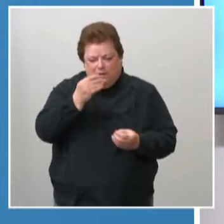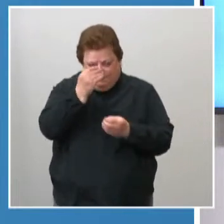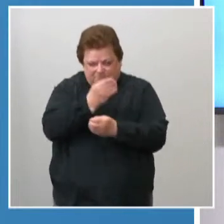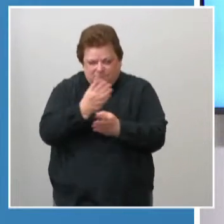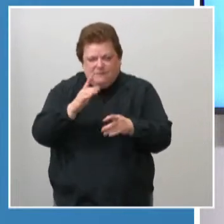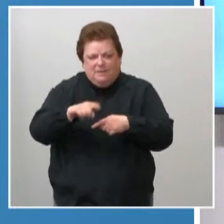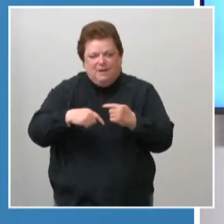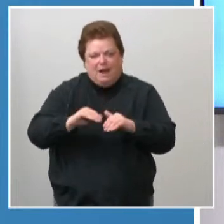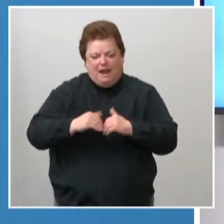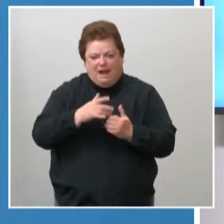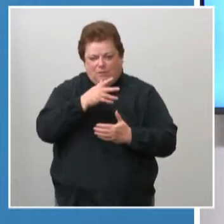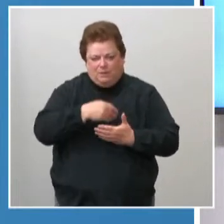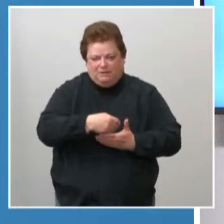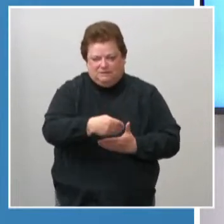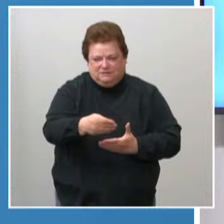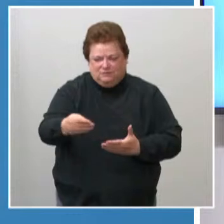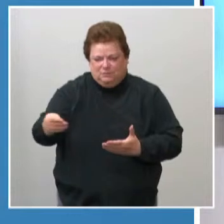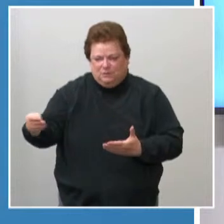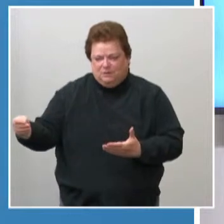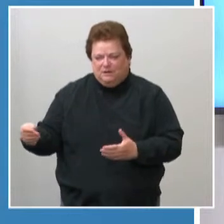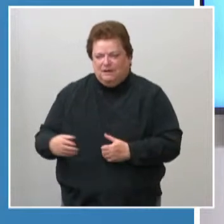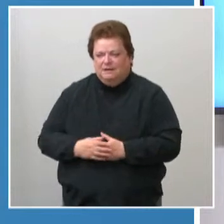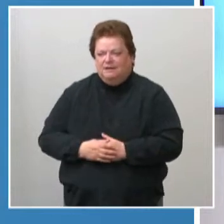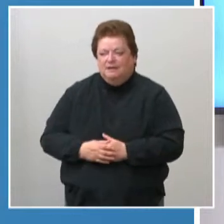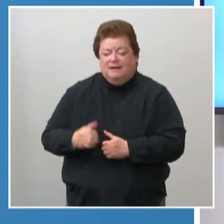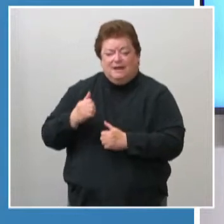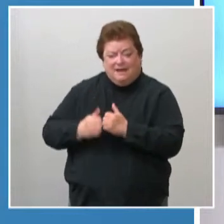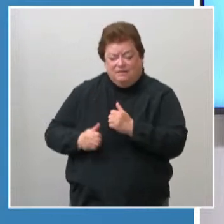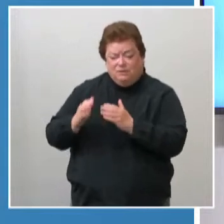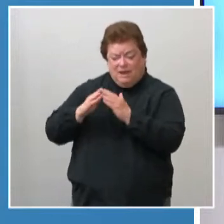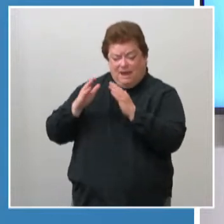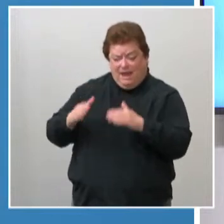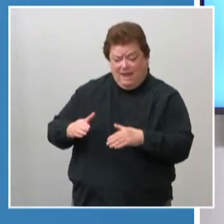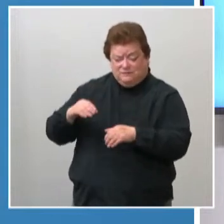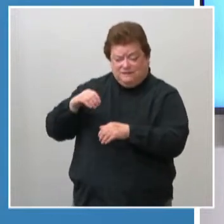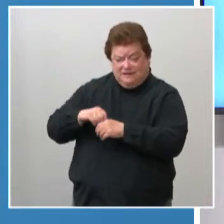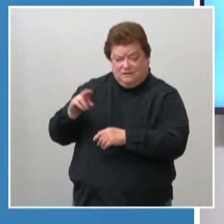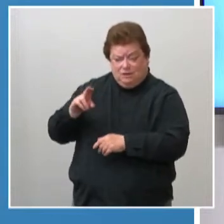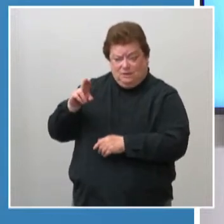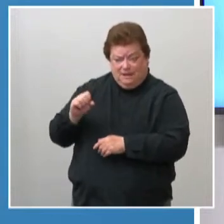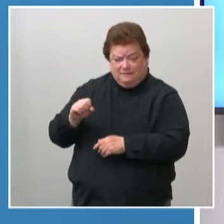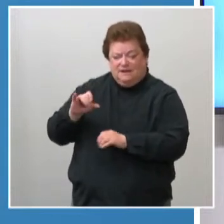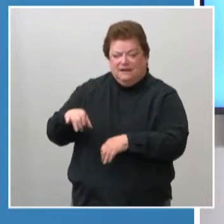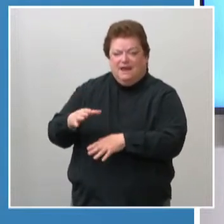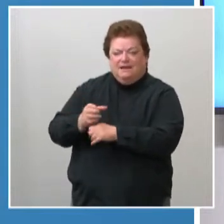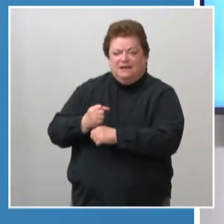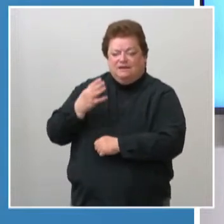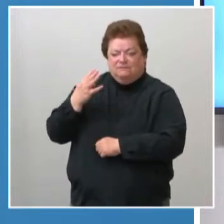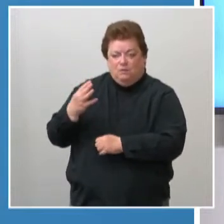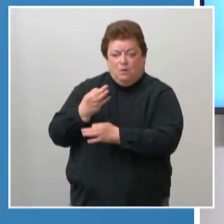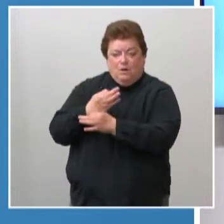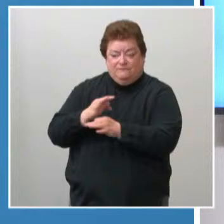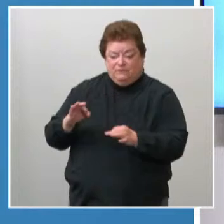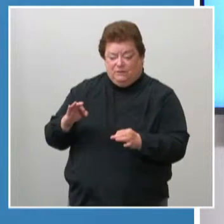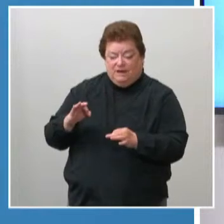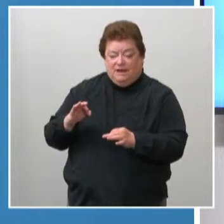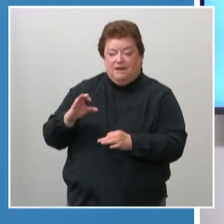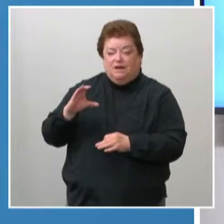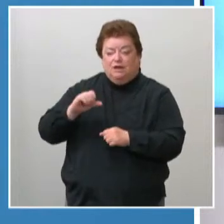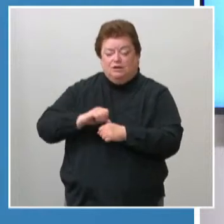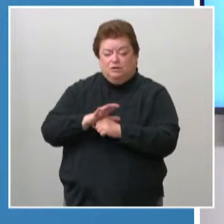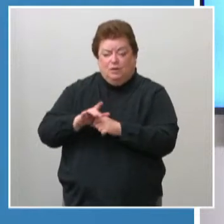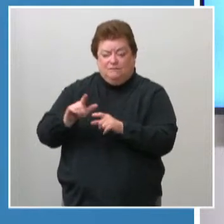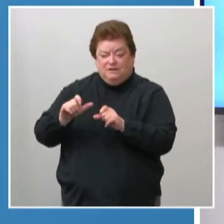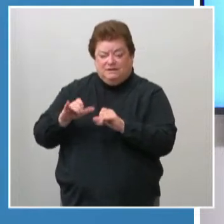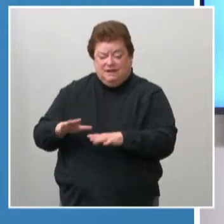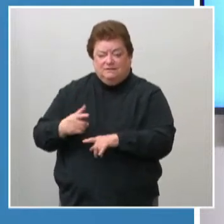distribution. Also, every household in the U.S. is eligible to receive 4 free at-home COVID-19